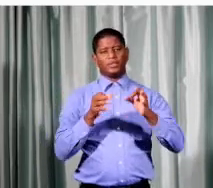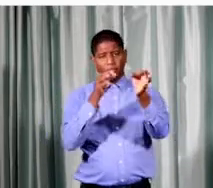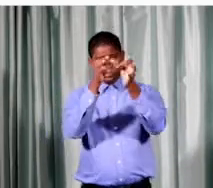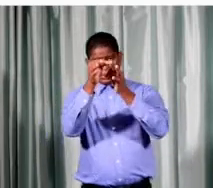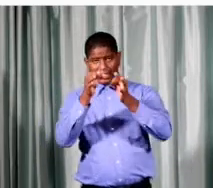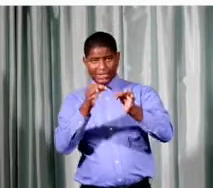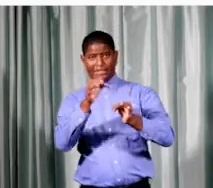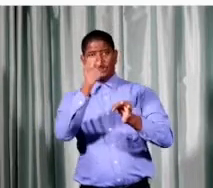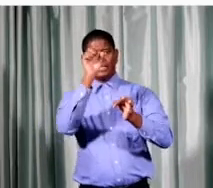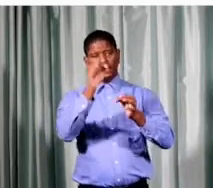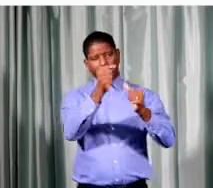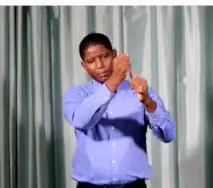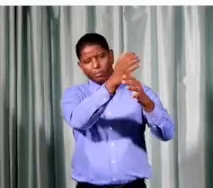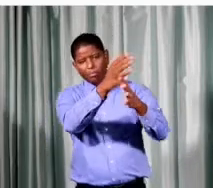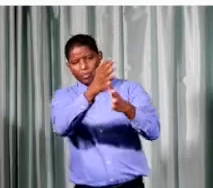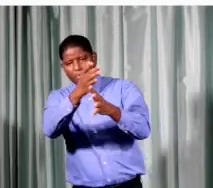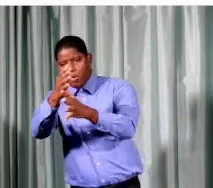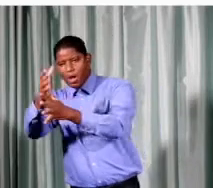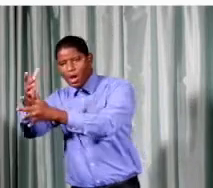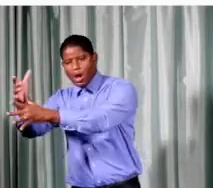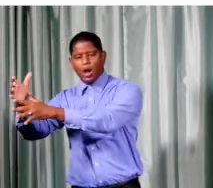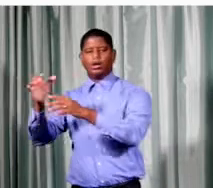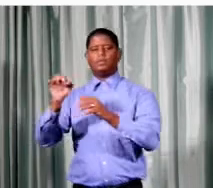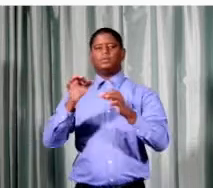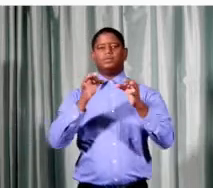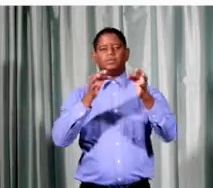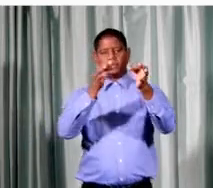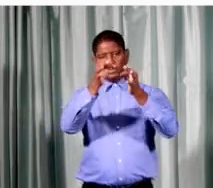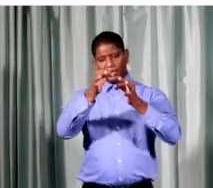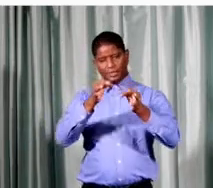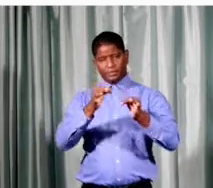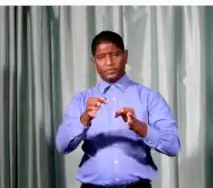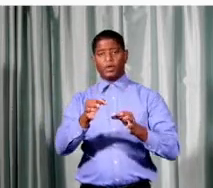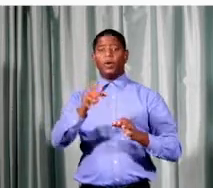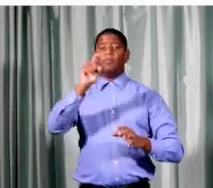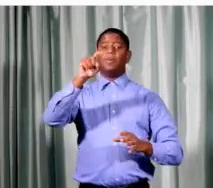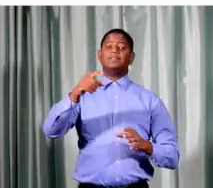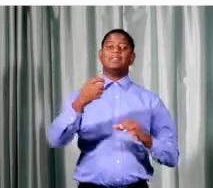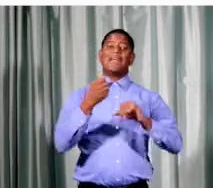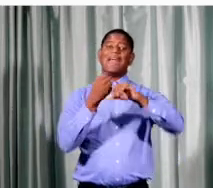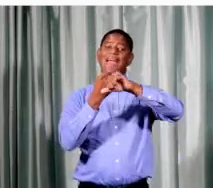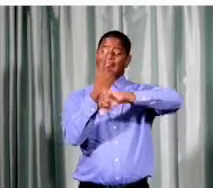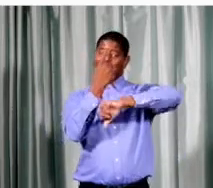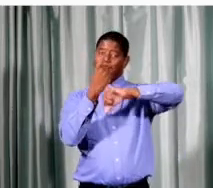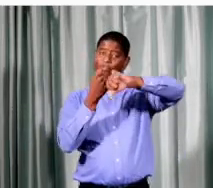statements to be presented at least annually, so you need to prepare it at least once a year.